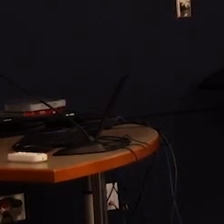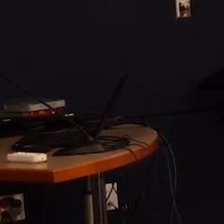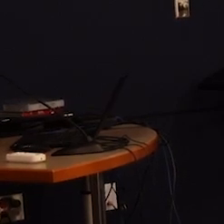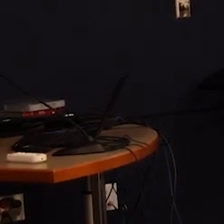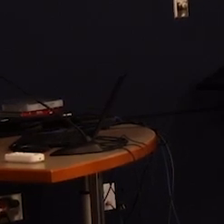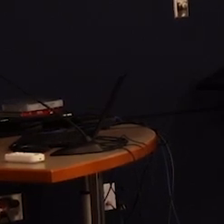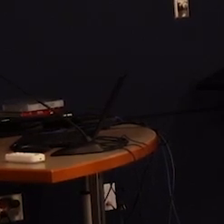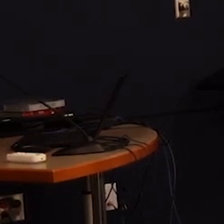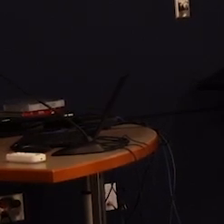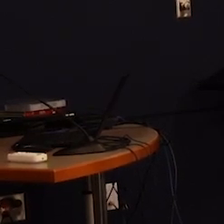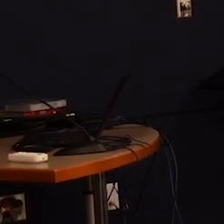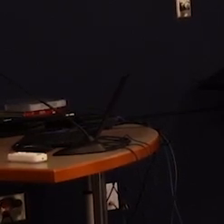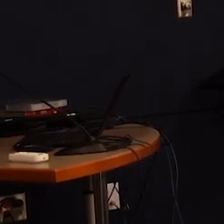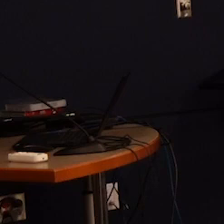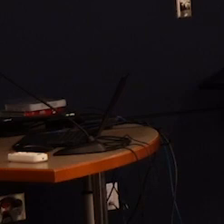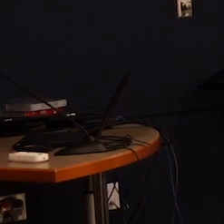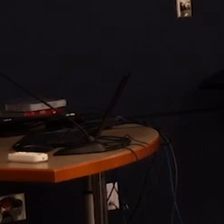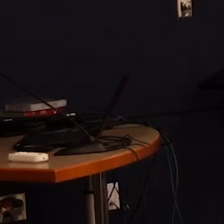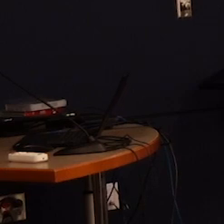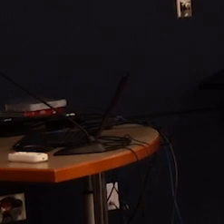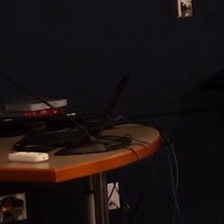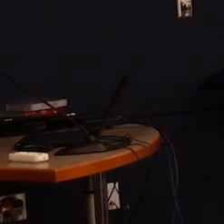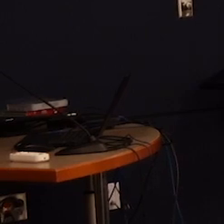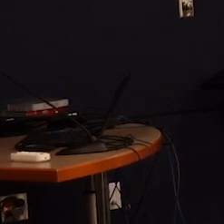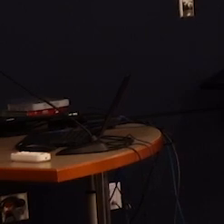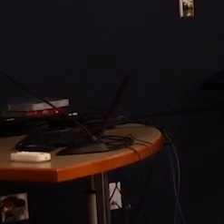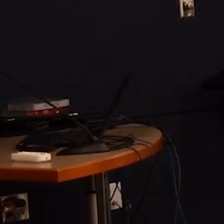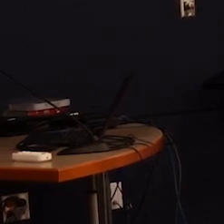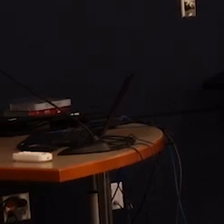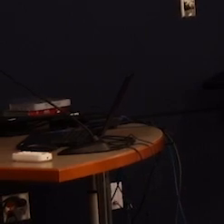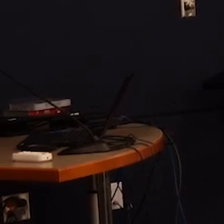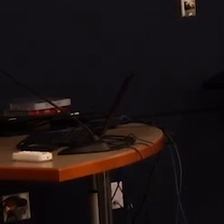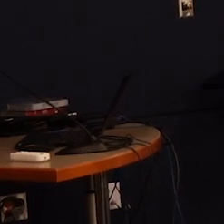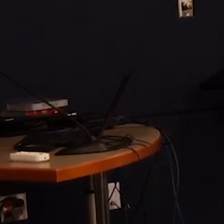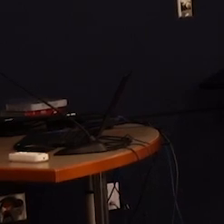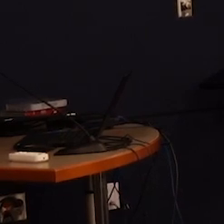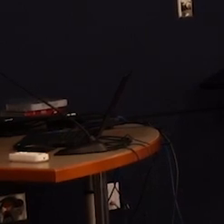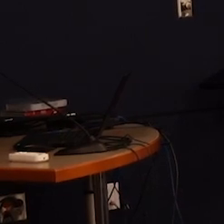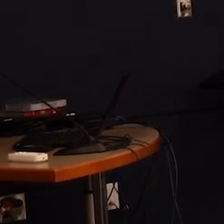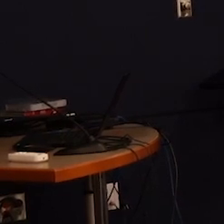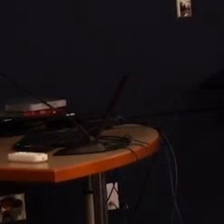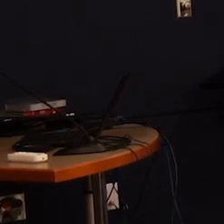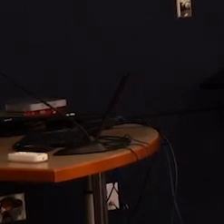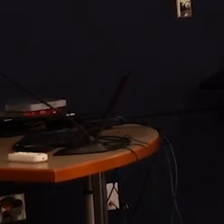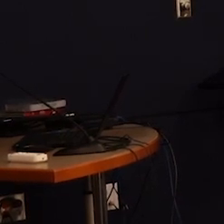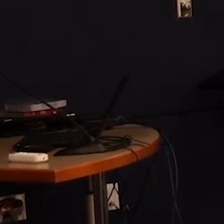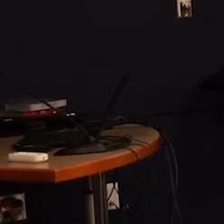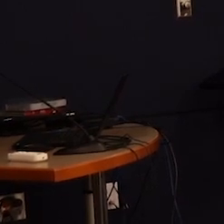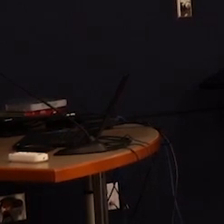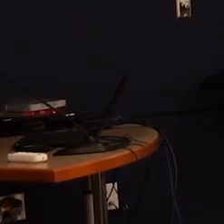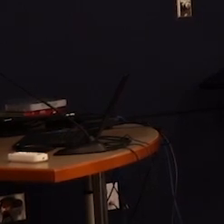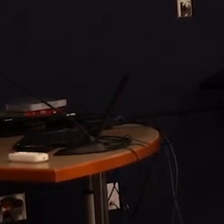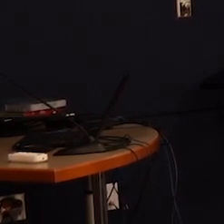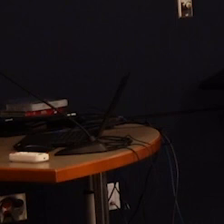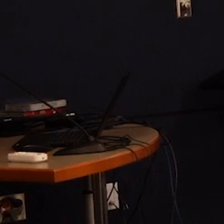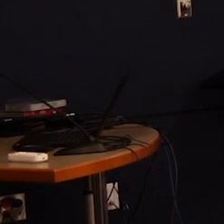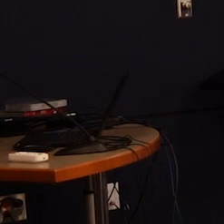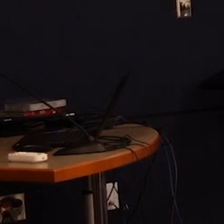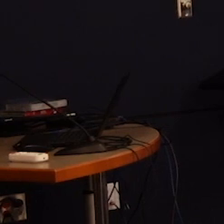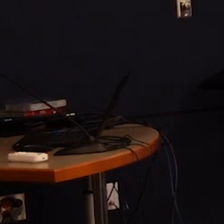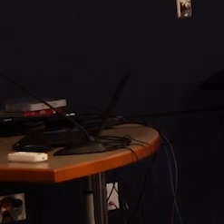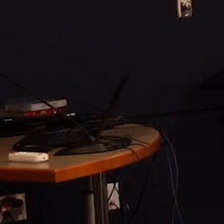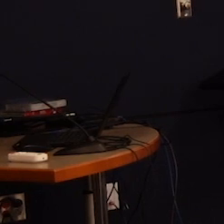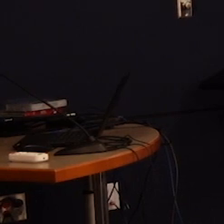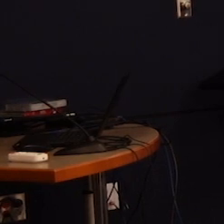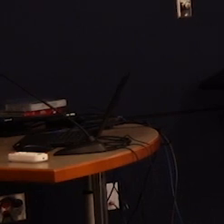our organization. I imagine that it's kind of like finding a needle in a haystack sometimes. Is that correct, Ben? Awesome. So Ben